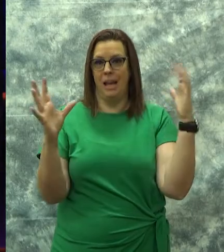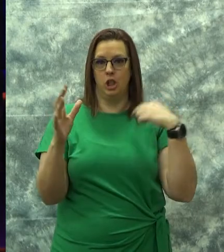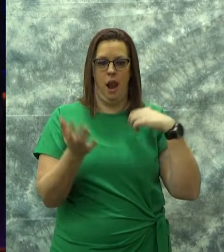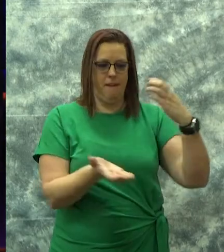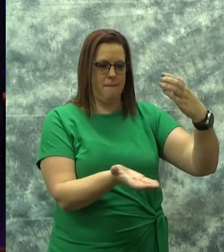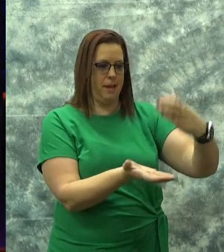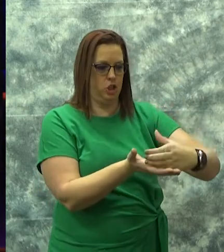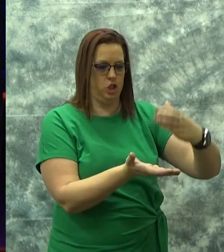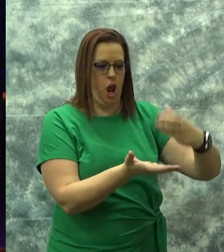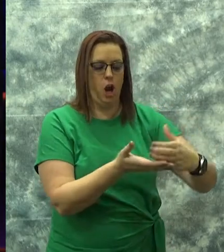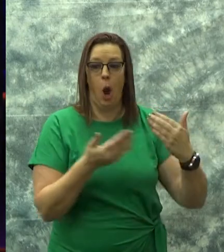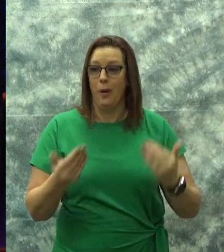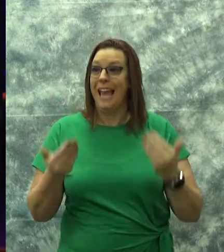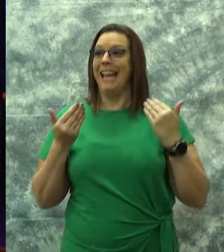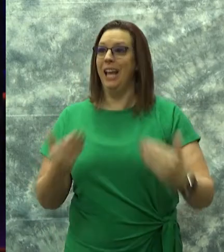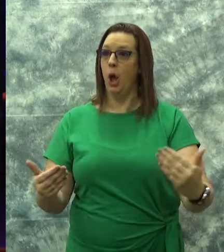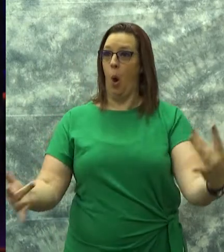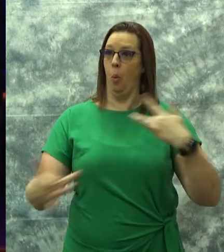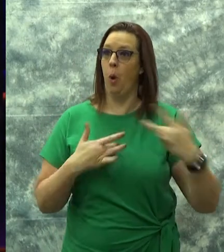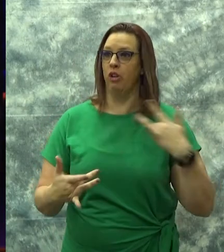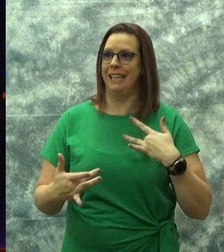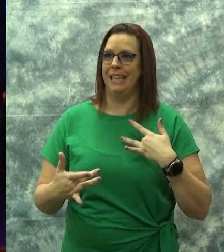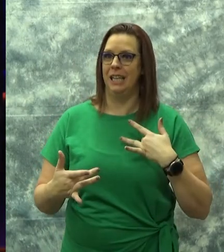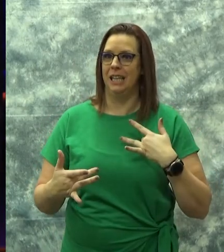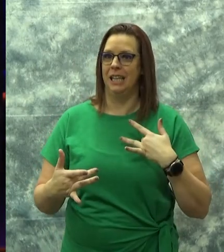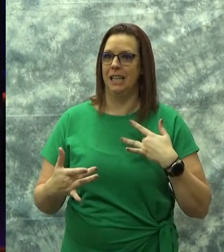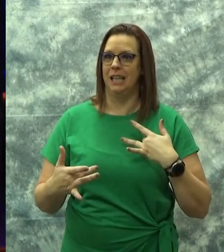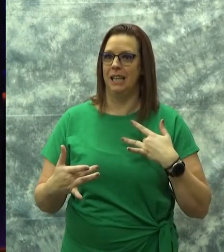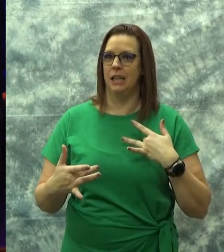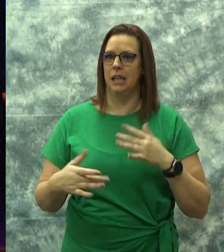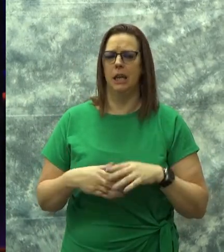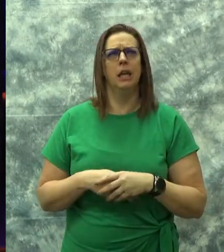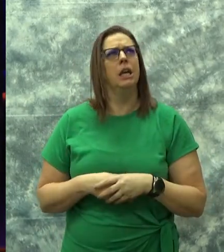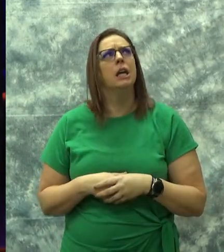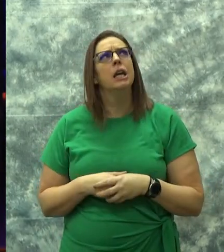out or you open that. Now, okay, let's worry.